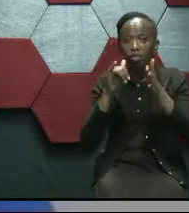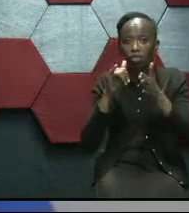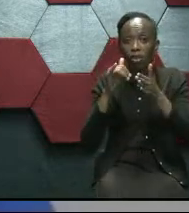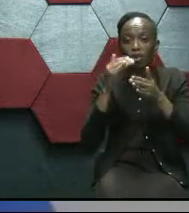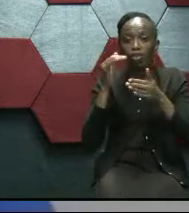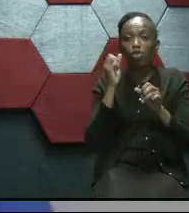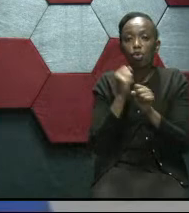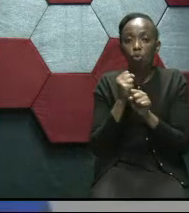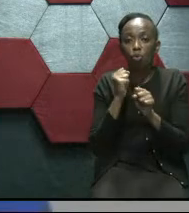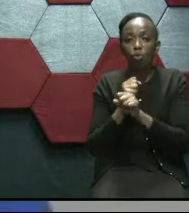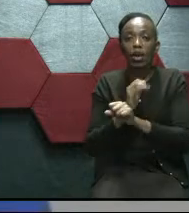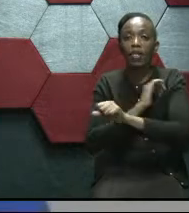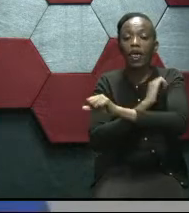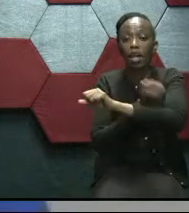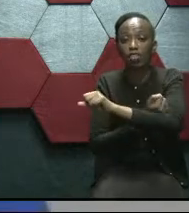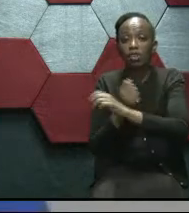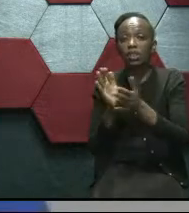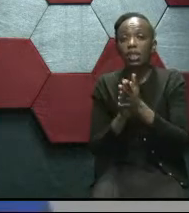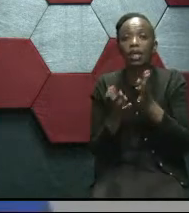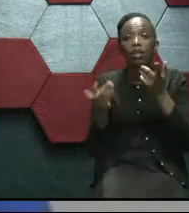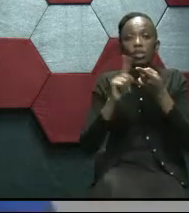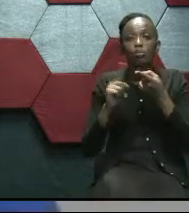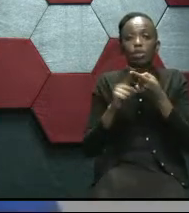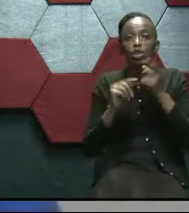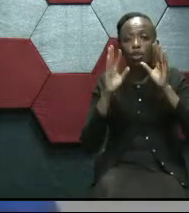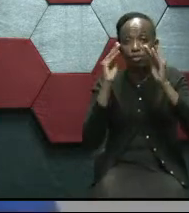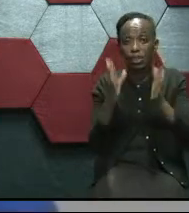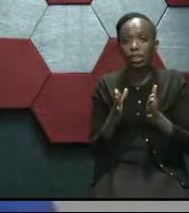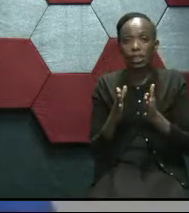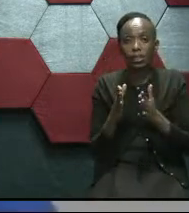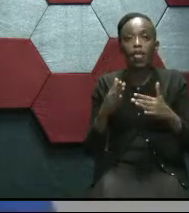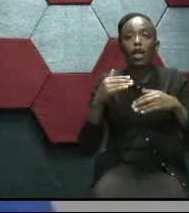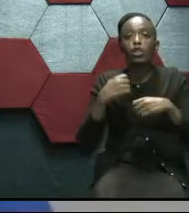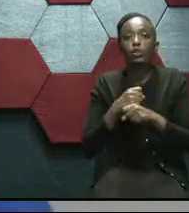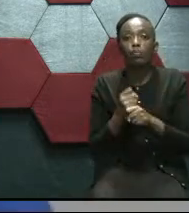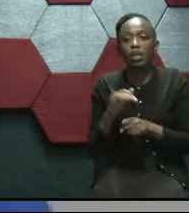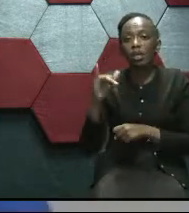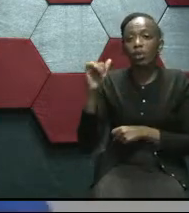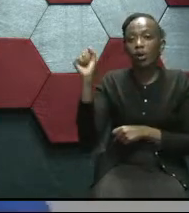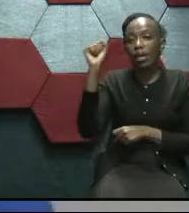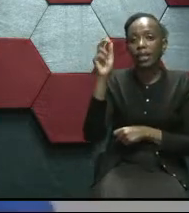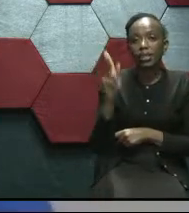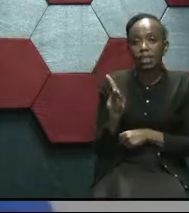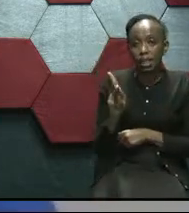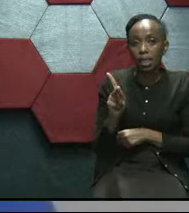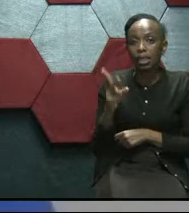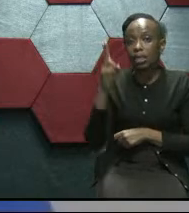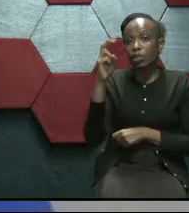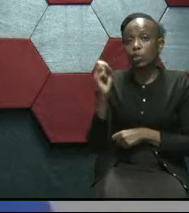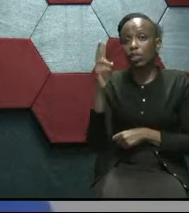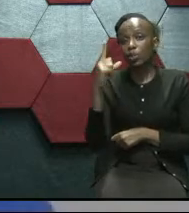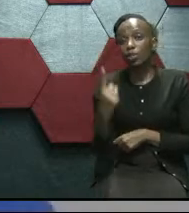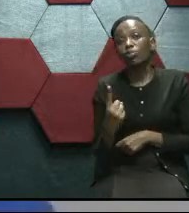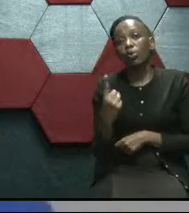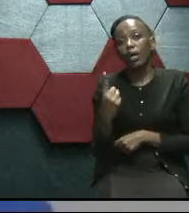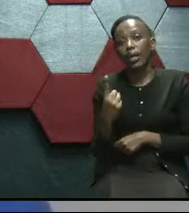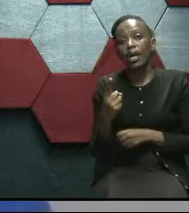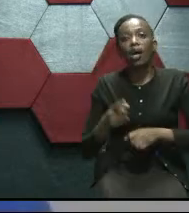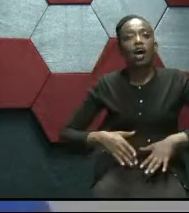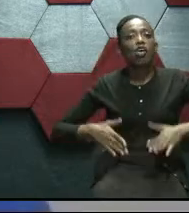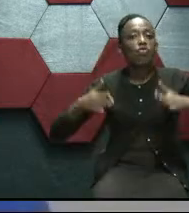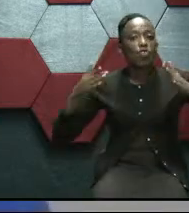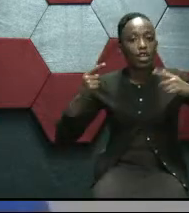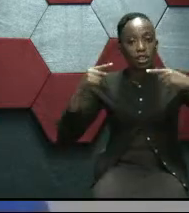efforts and contributions of our teachers towards making the YSK 2021 a